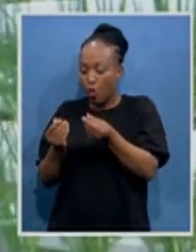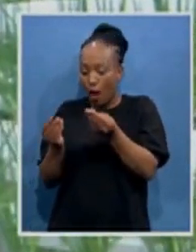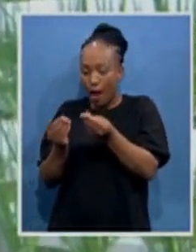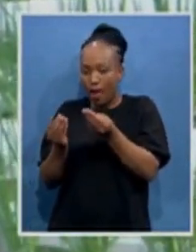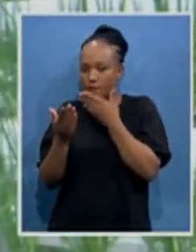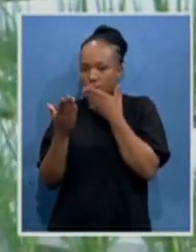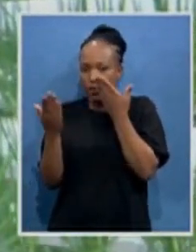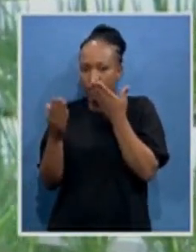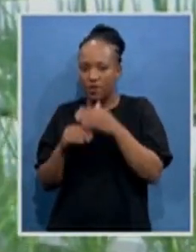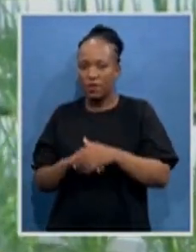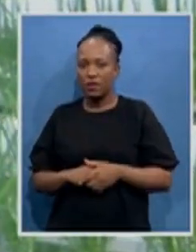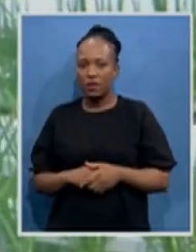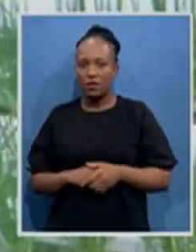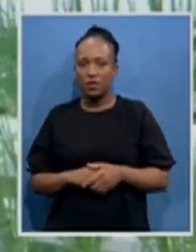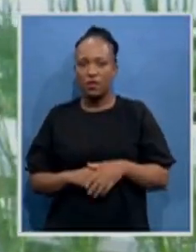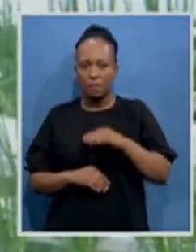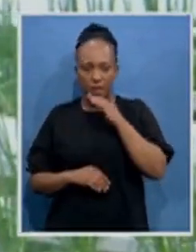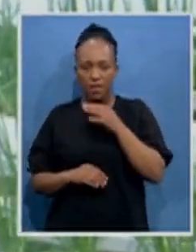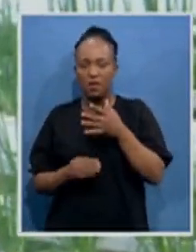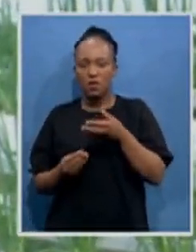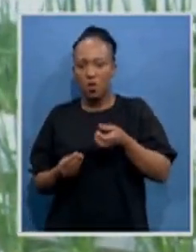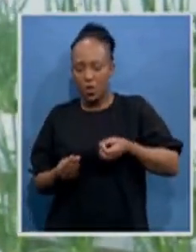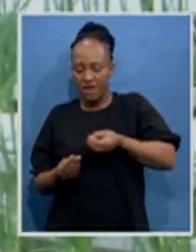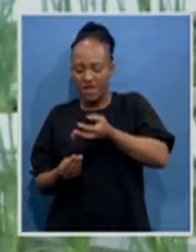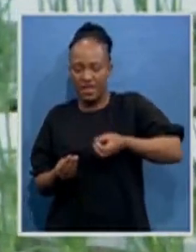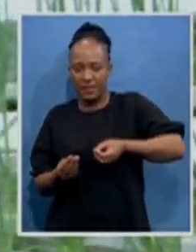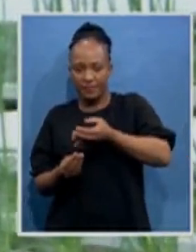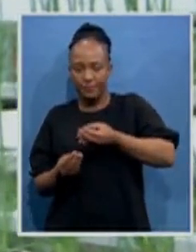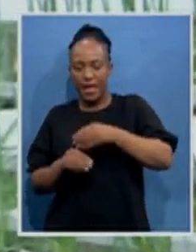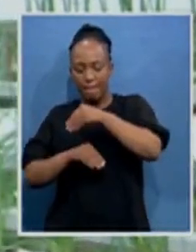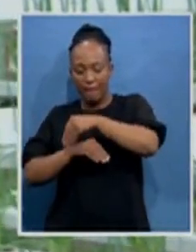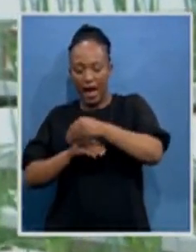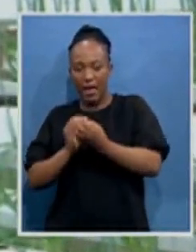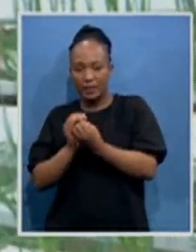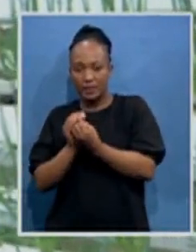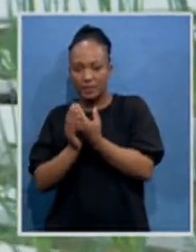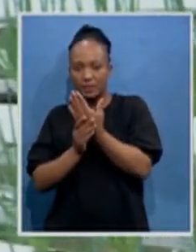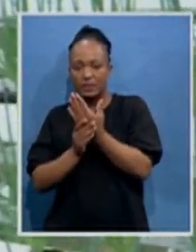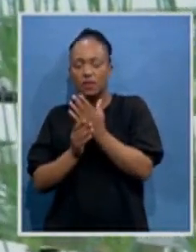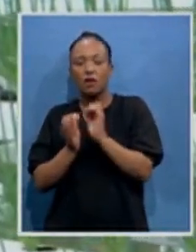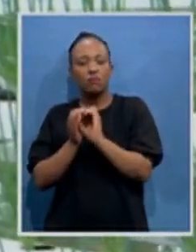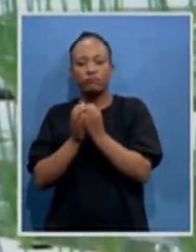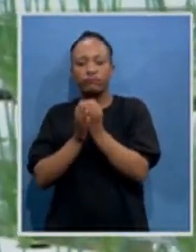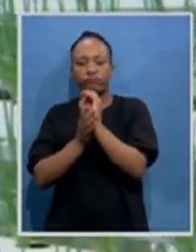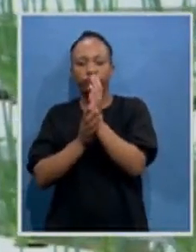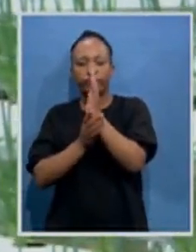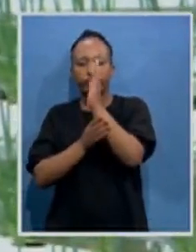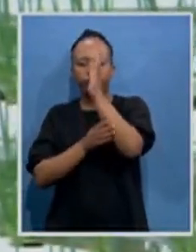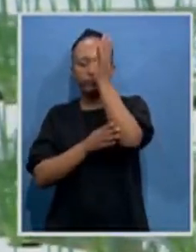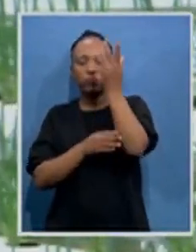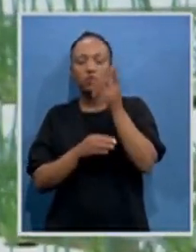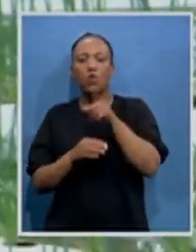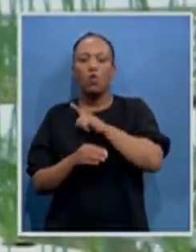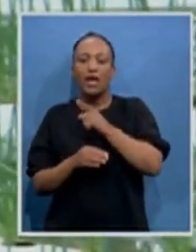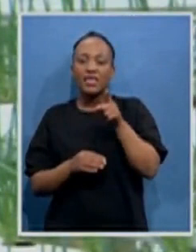with certain nutrients and they just grow. This is spring onion. It's 4